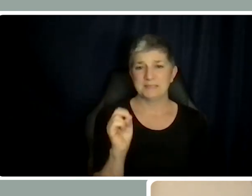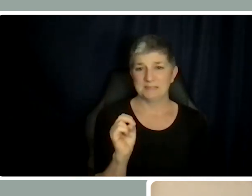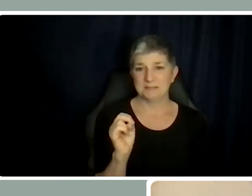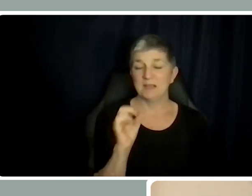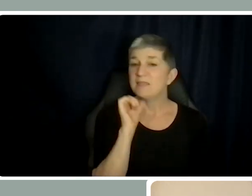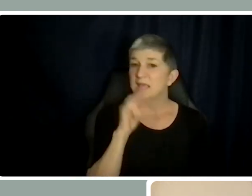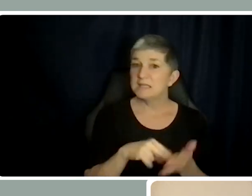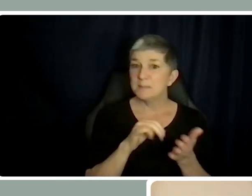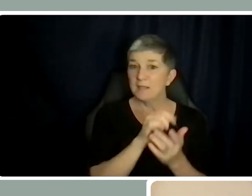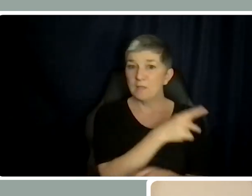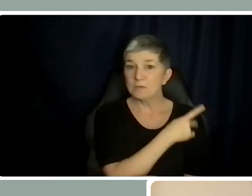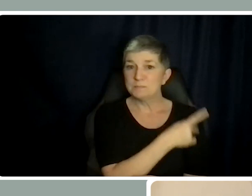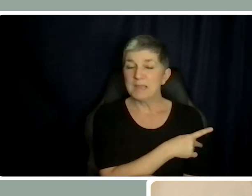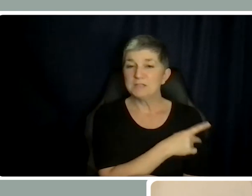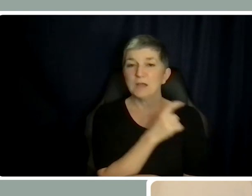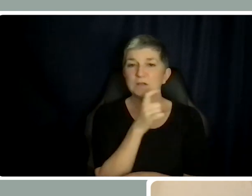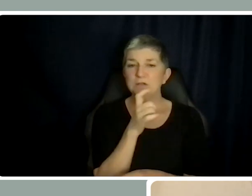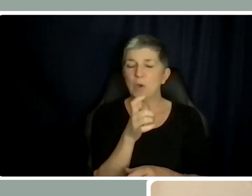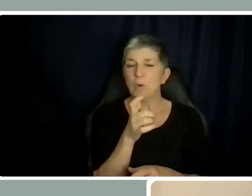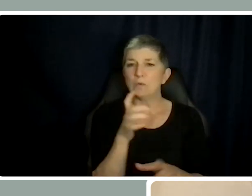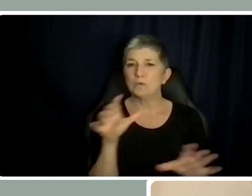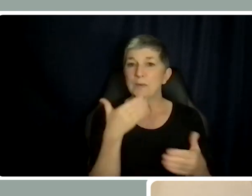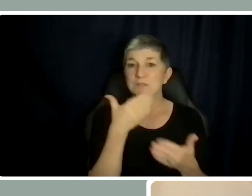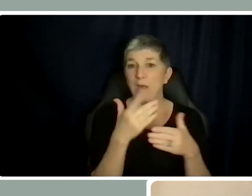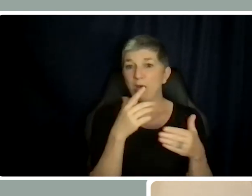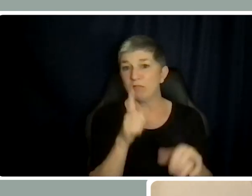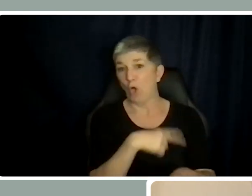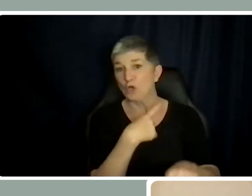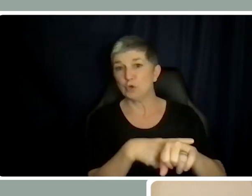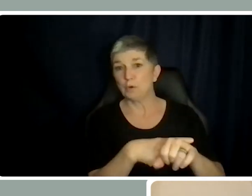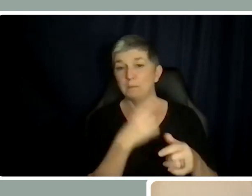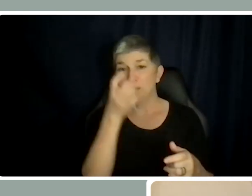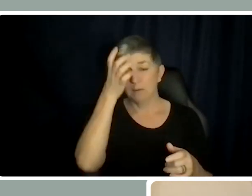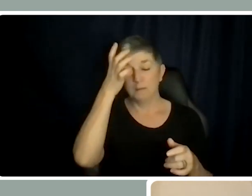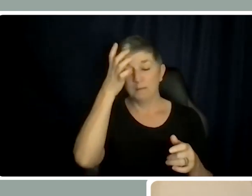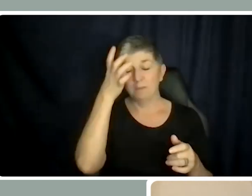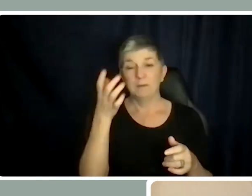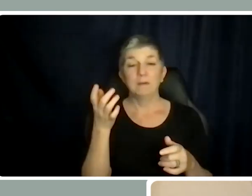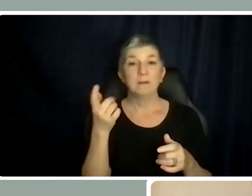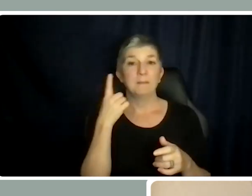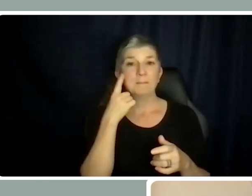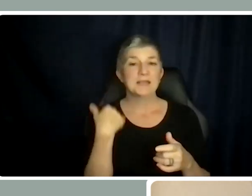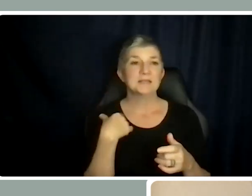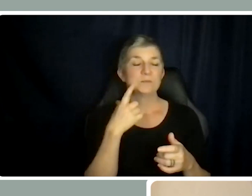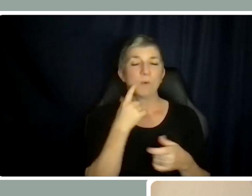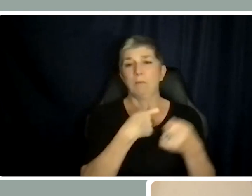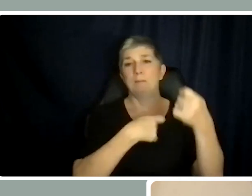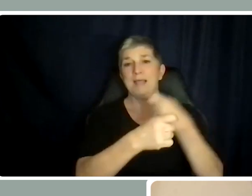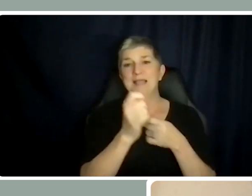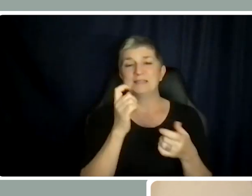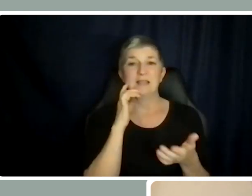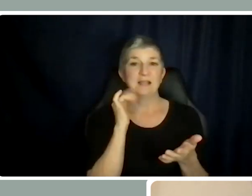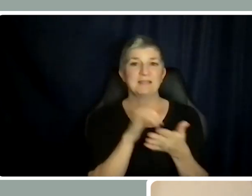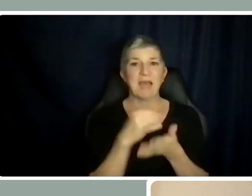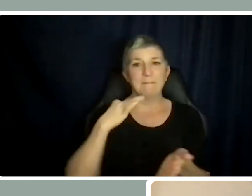mean that those patients don't do as well in the long term, because, we're potentially making up that benefit with, often we're making up